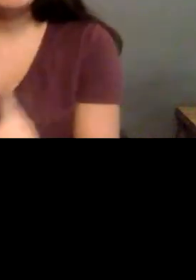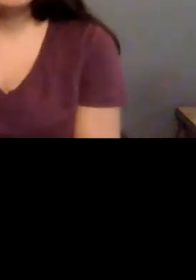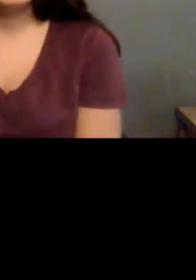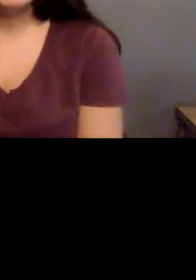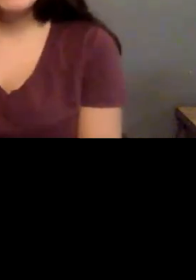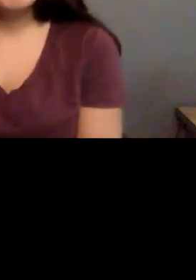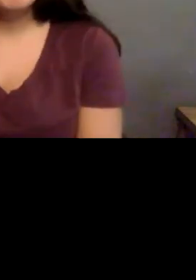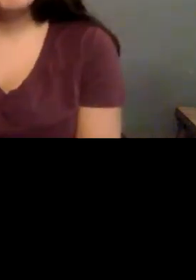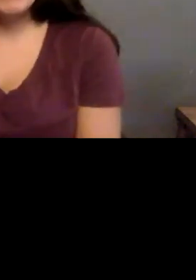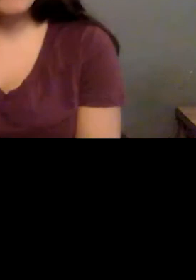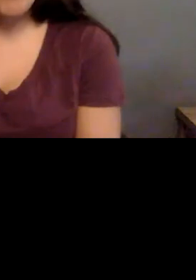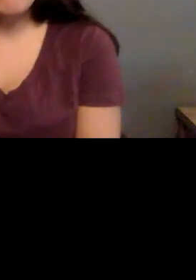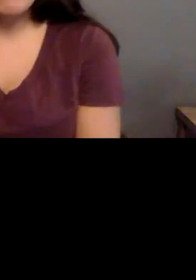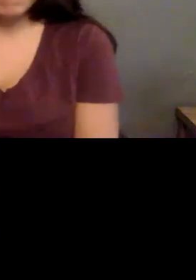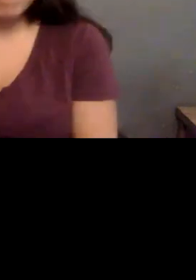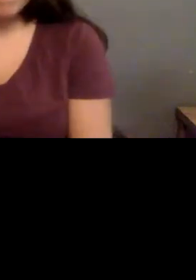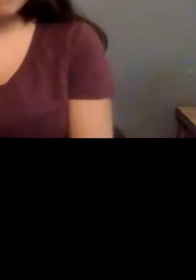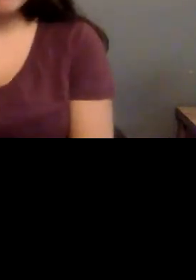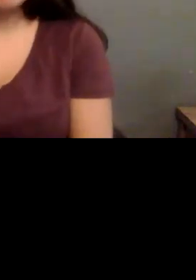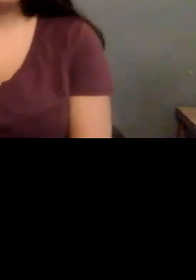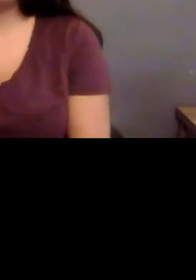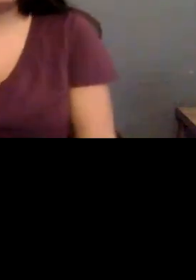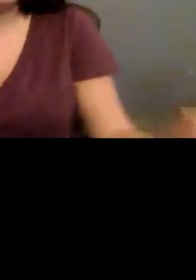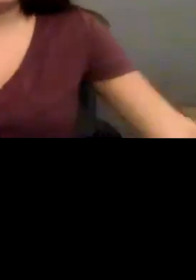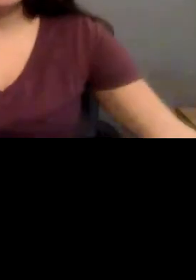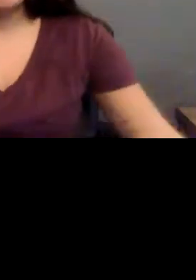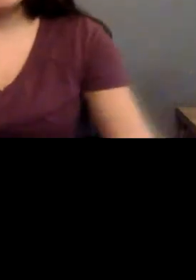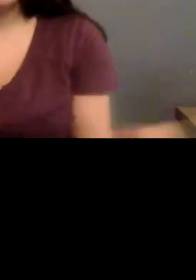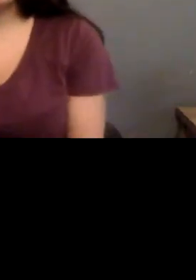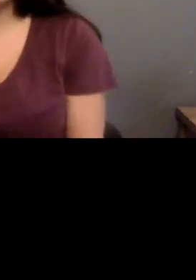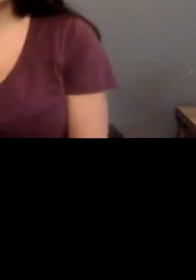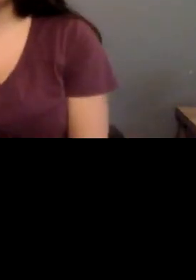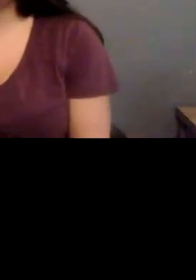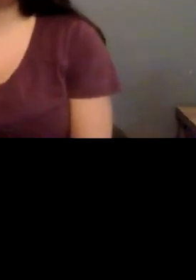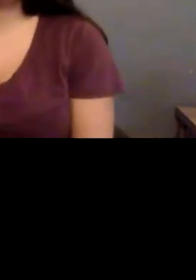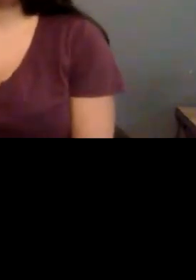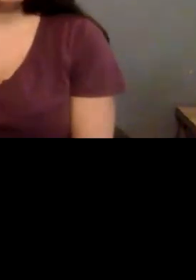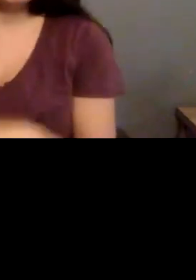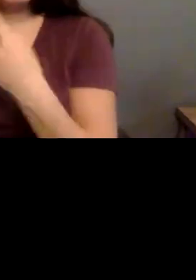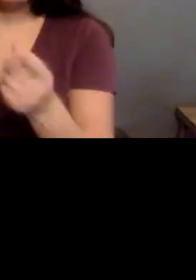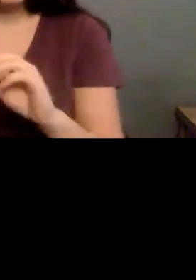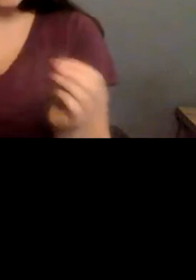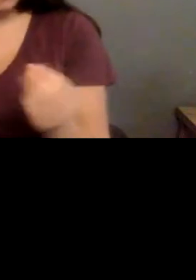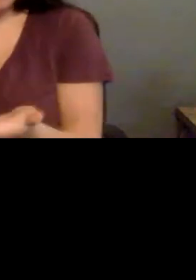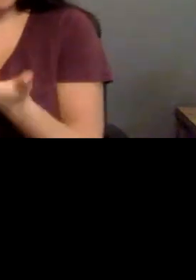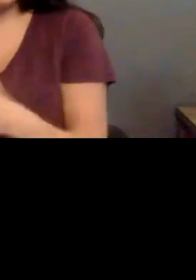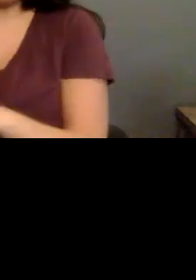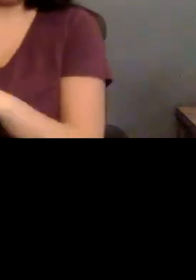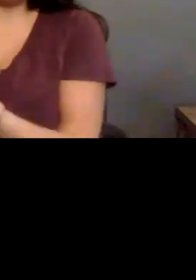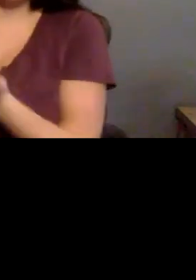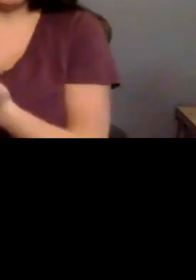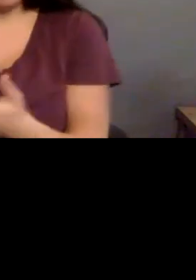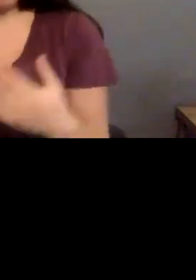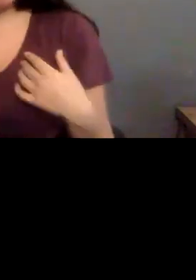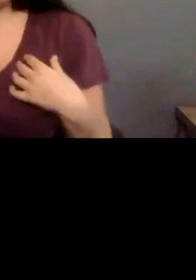Orden, who says, given that there are no evidence-based treatments for mental health in the